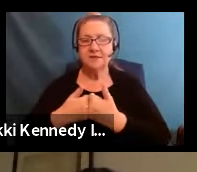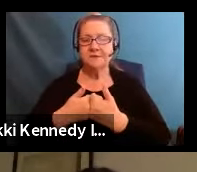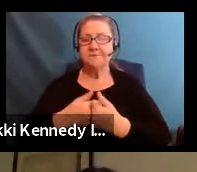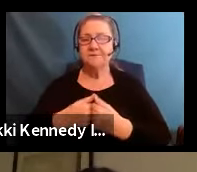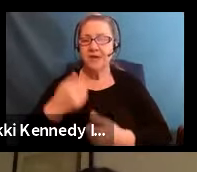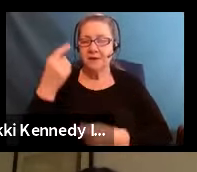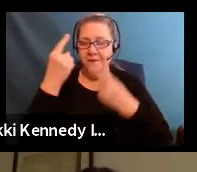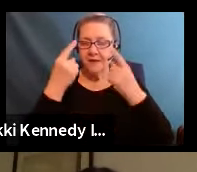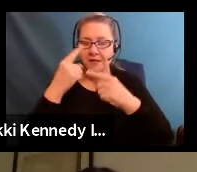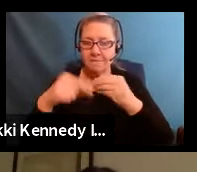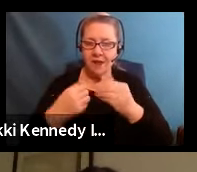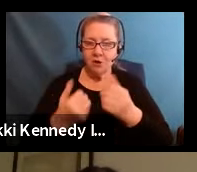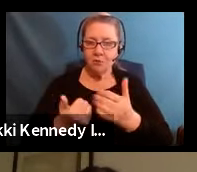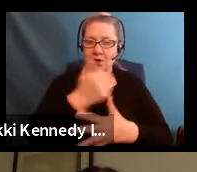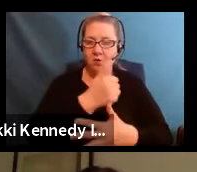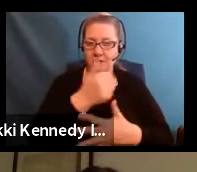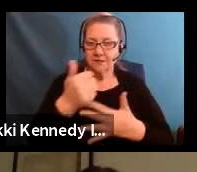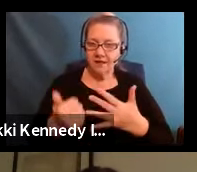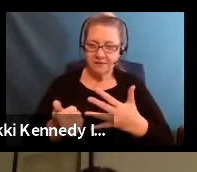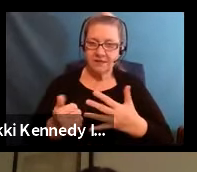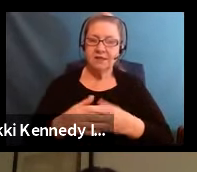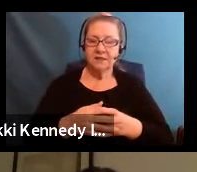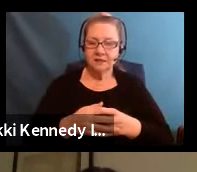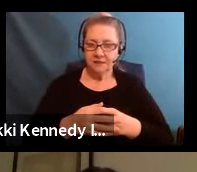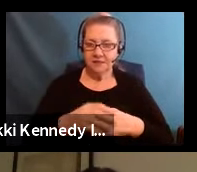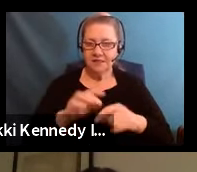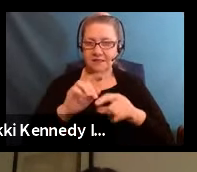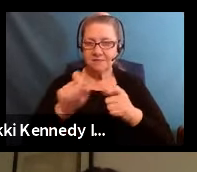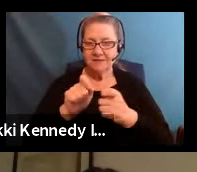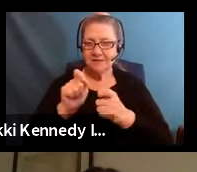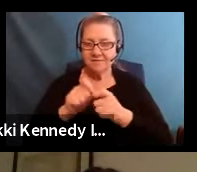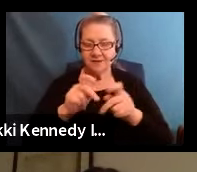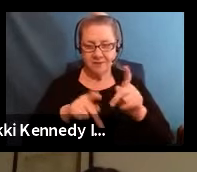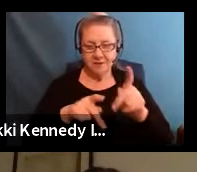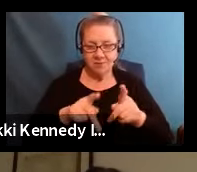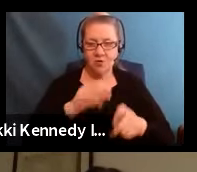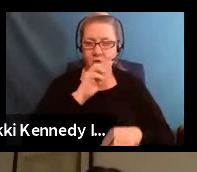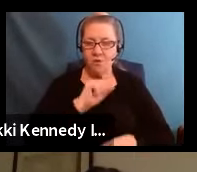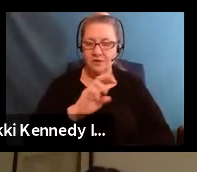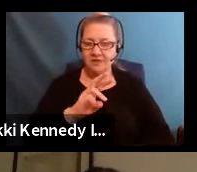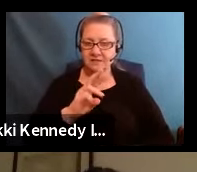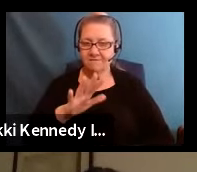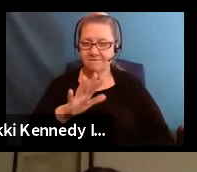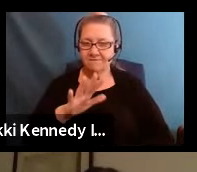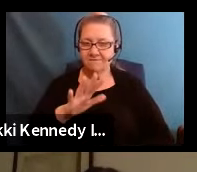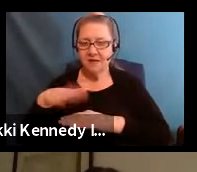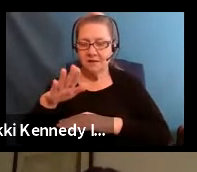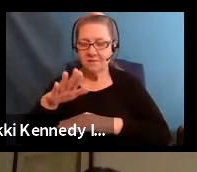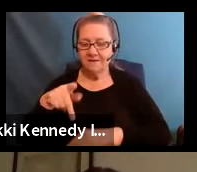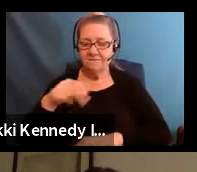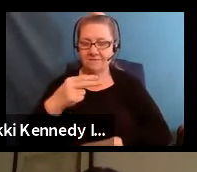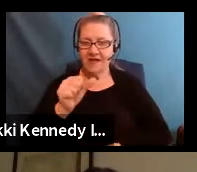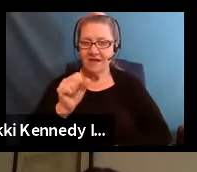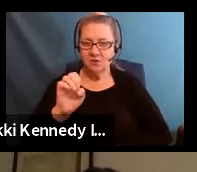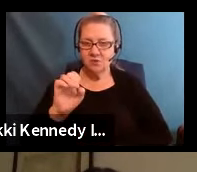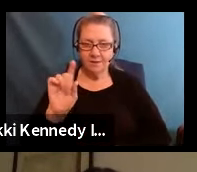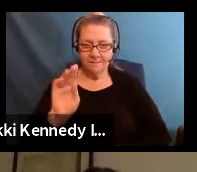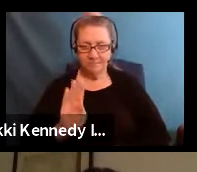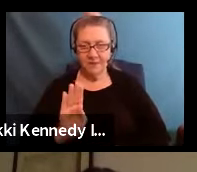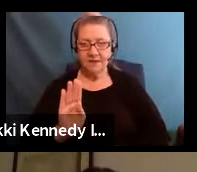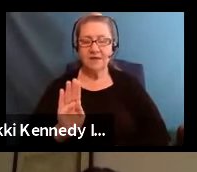about prioritizing individuals 65 plus in phase 1B,